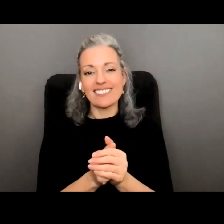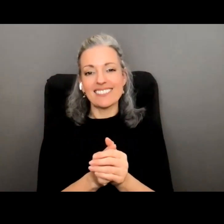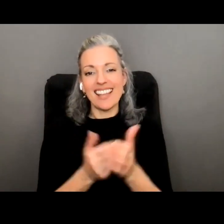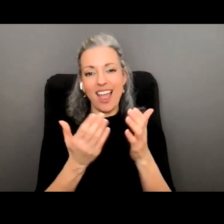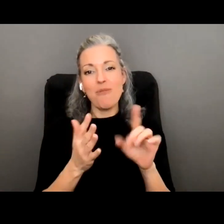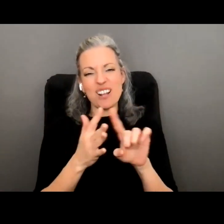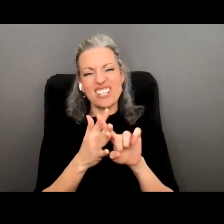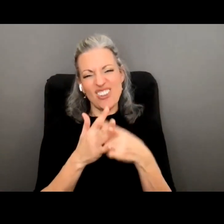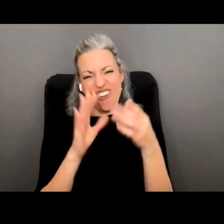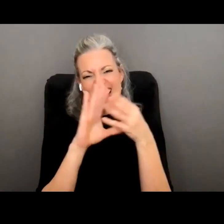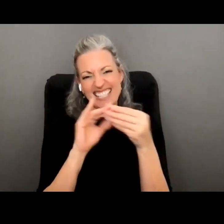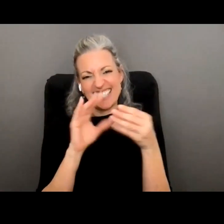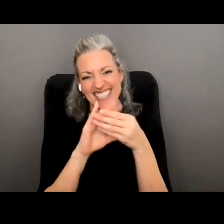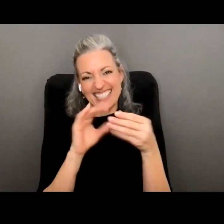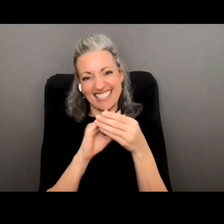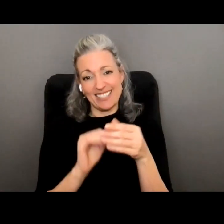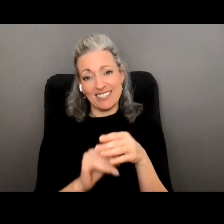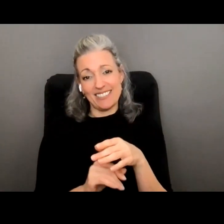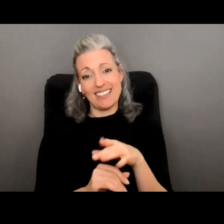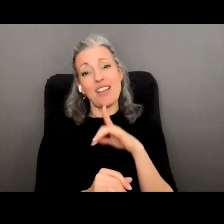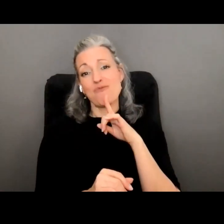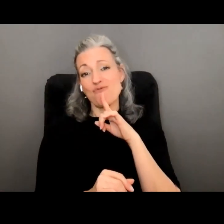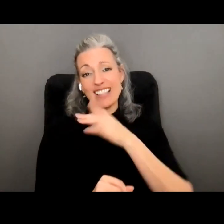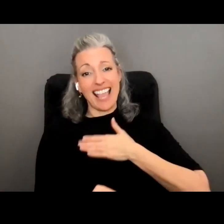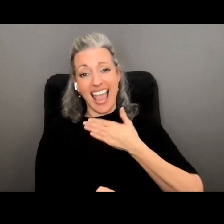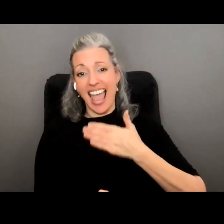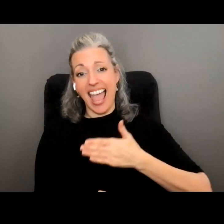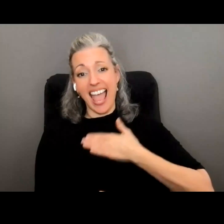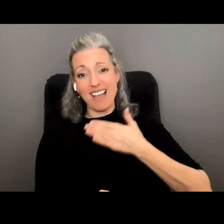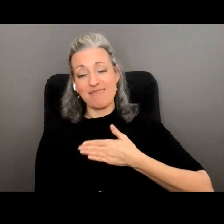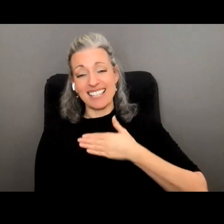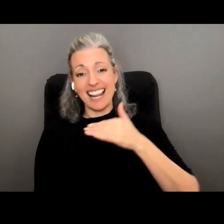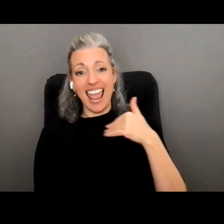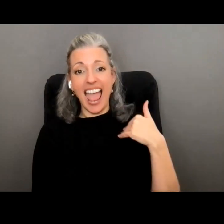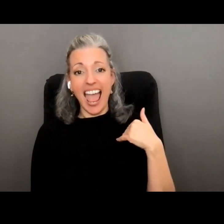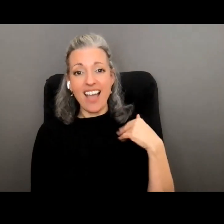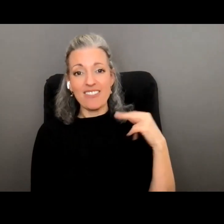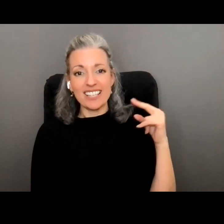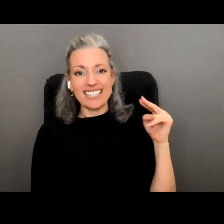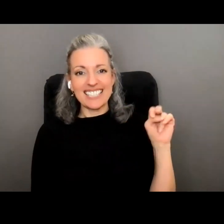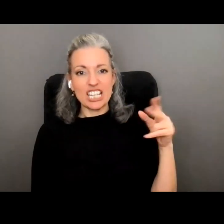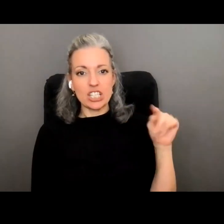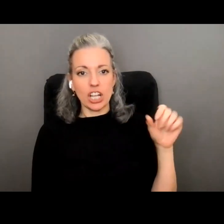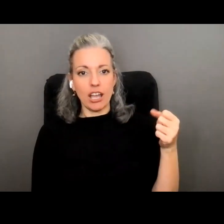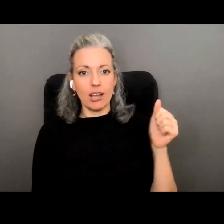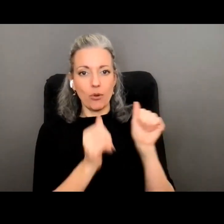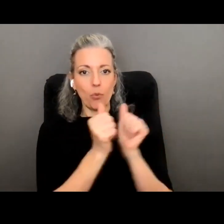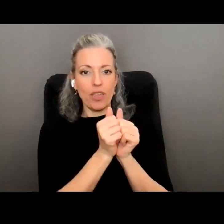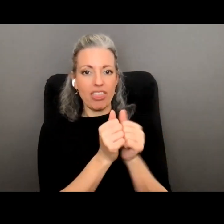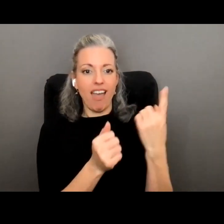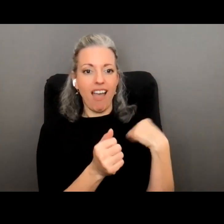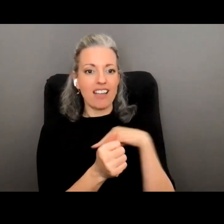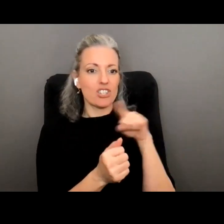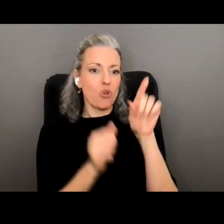start by saying I'm so happy to have Neshka with us leading the Insights Lab. She is an amazing value